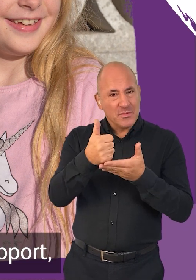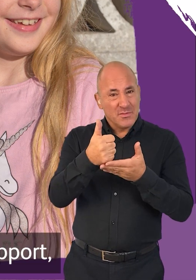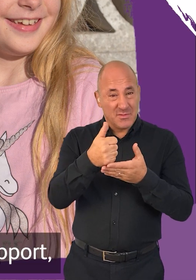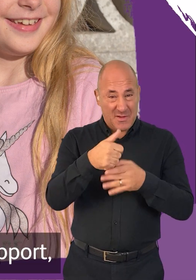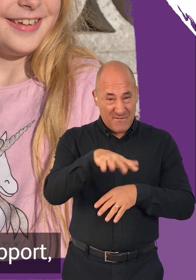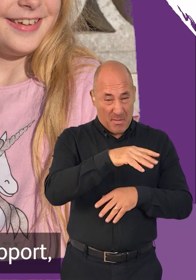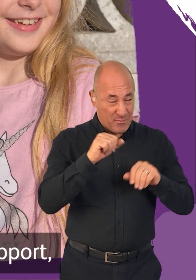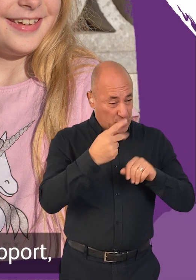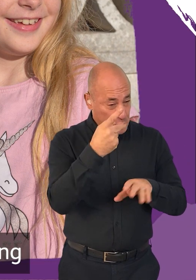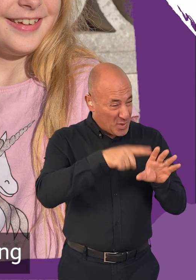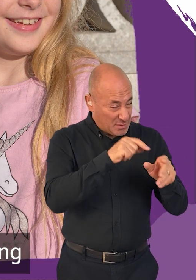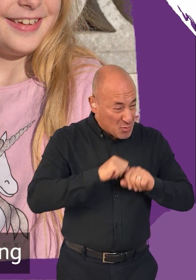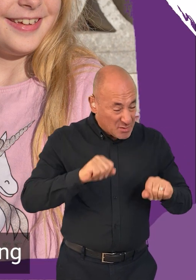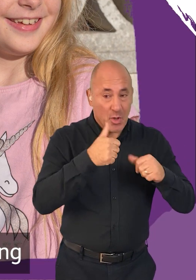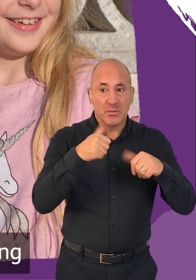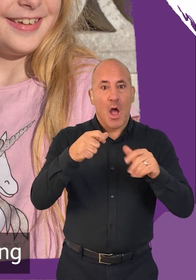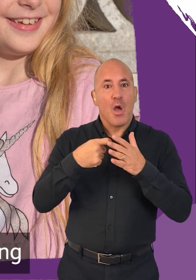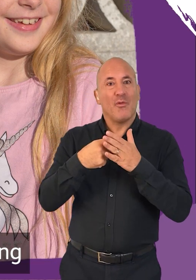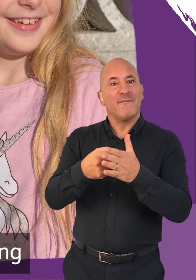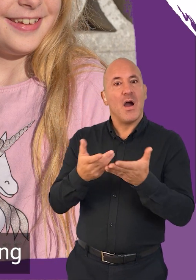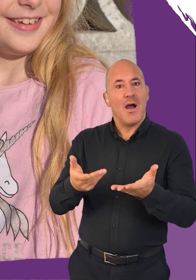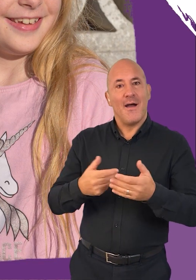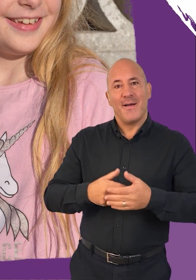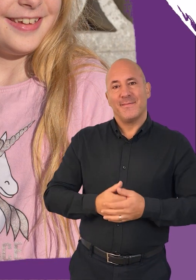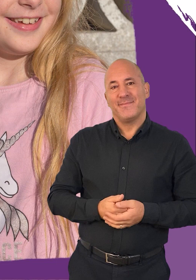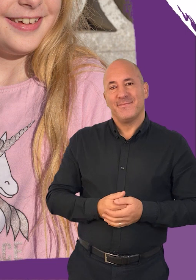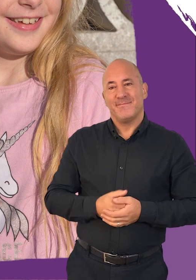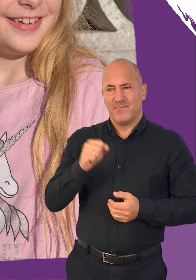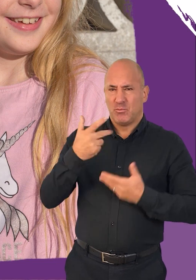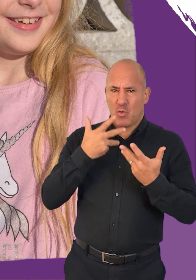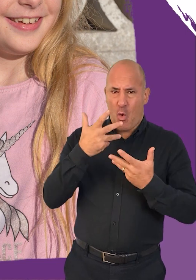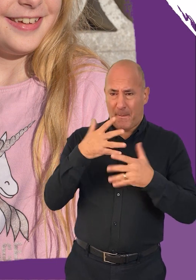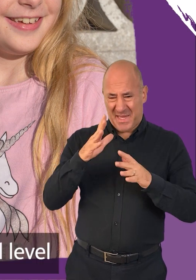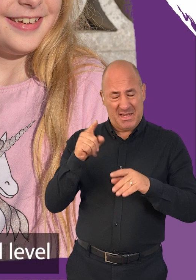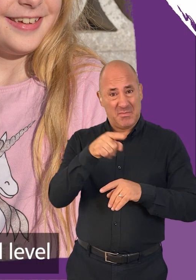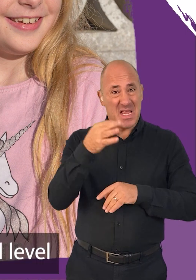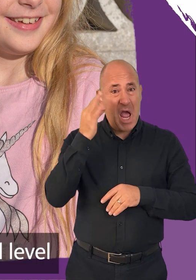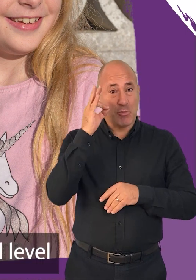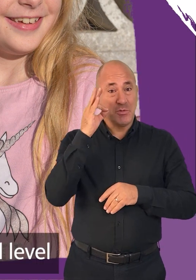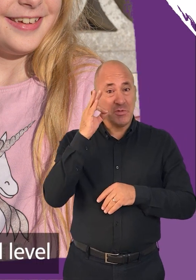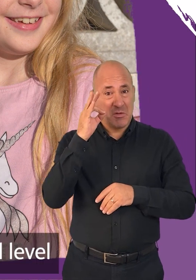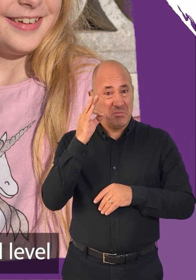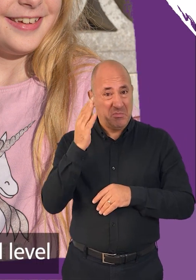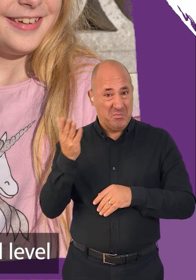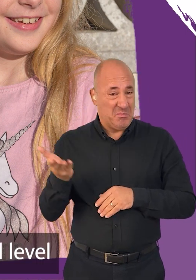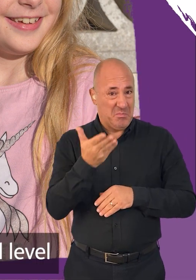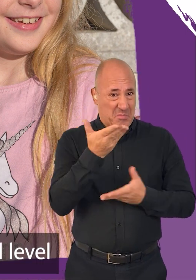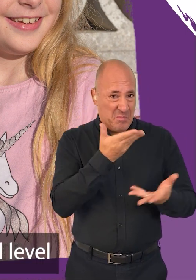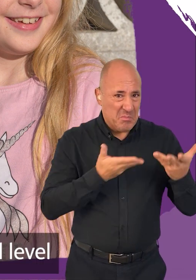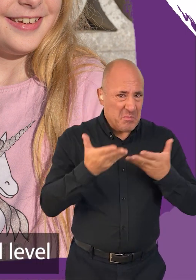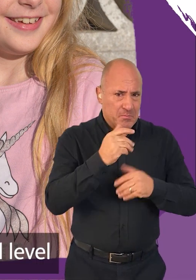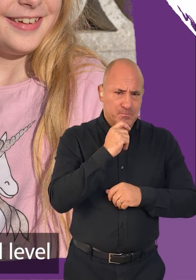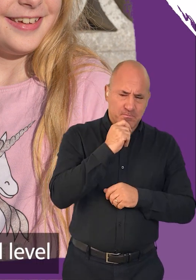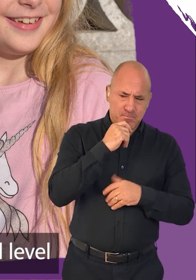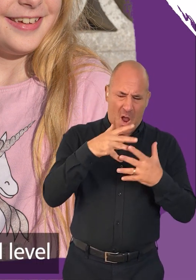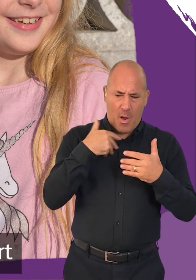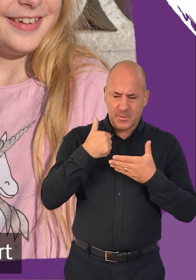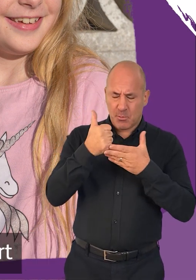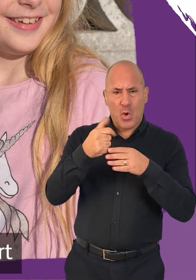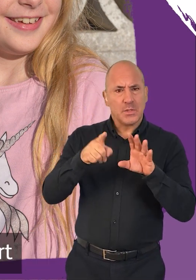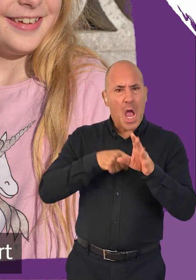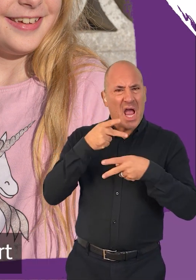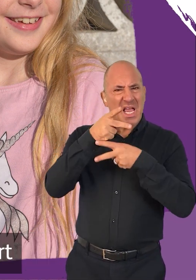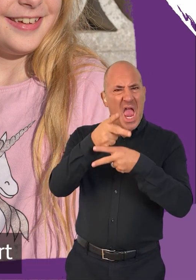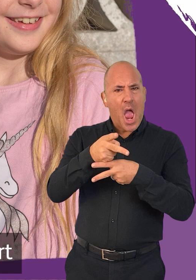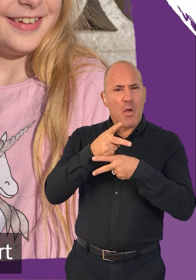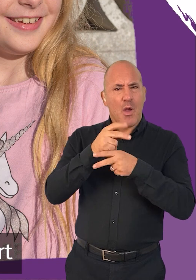school for additional support, something the family have been waiting 2 years for. Ivy's story has also been raised at council level to